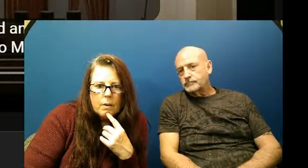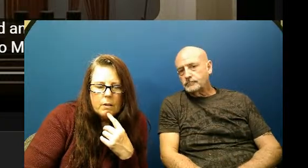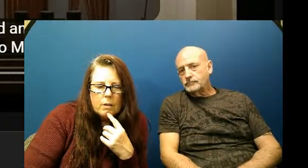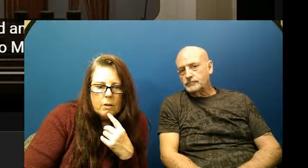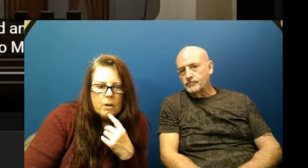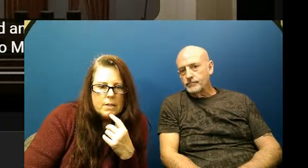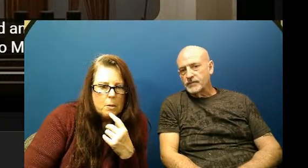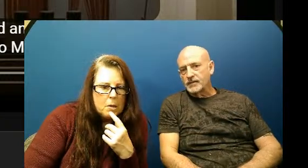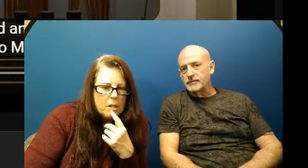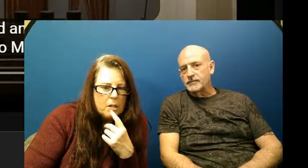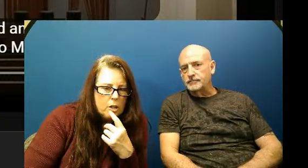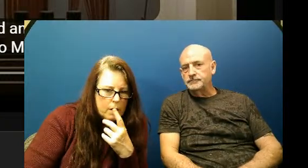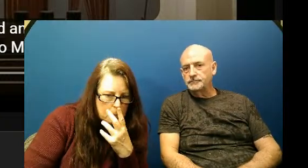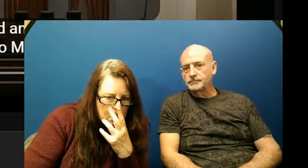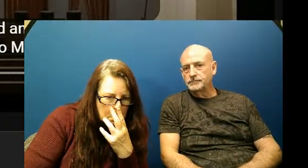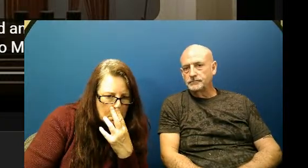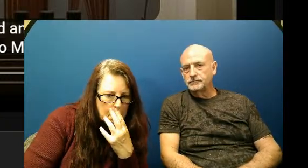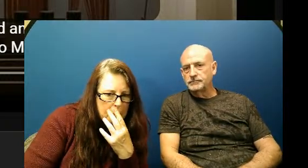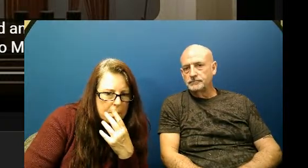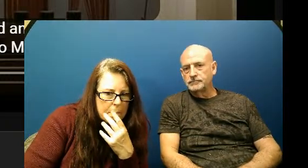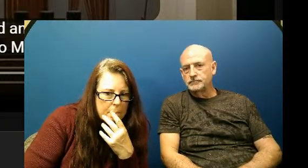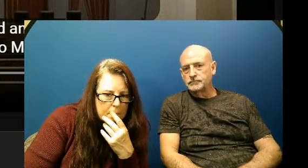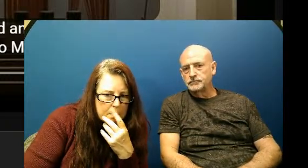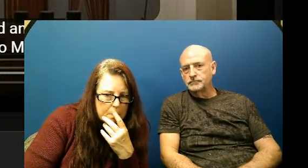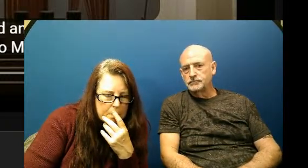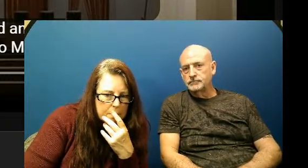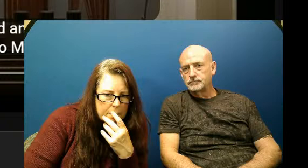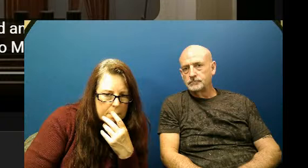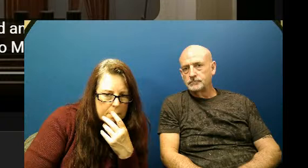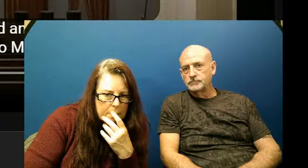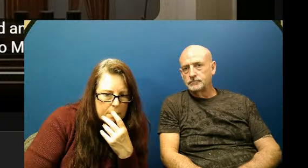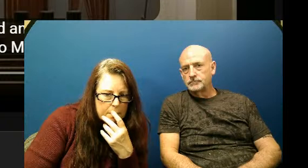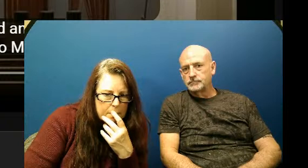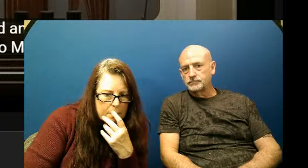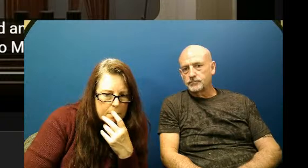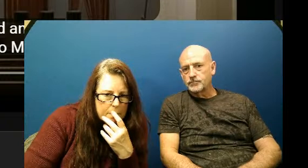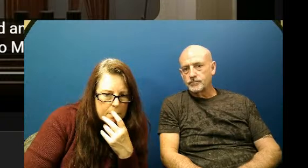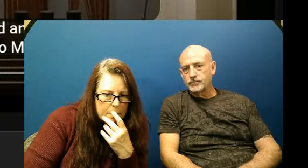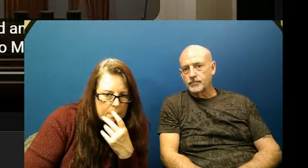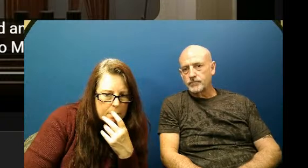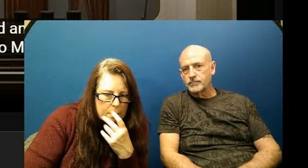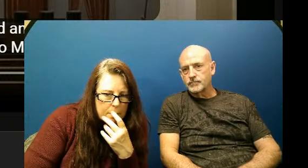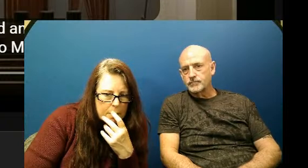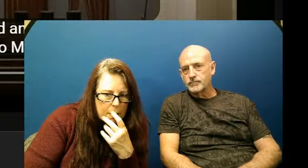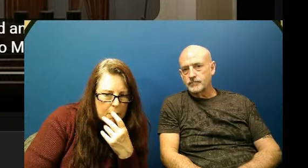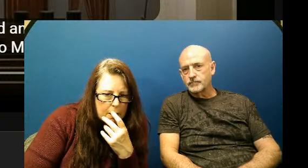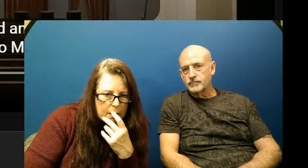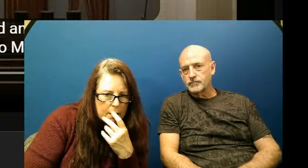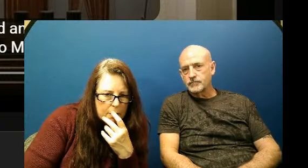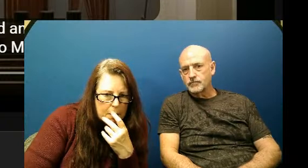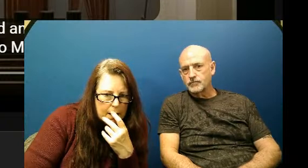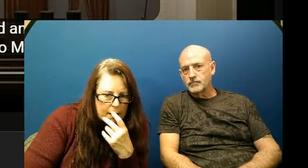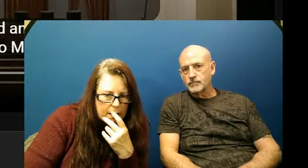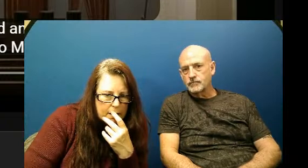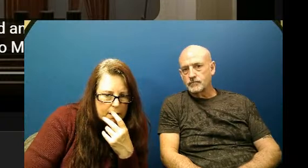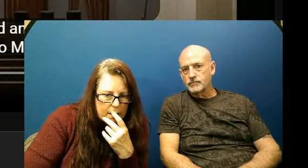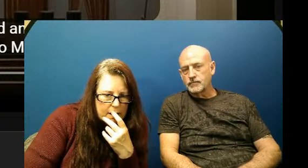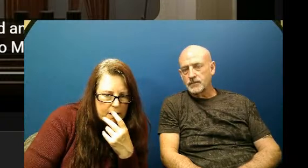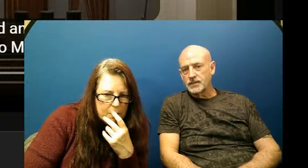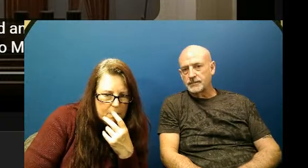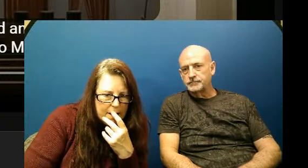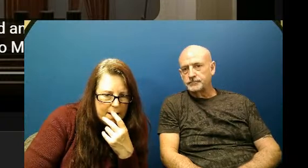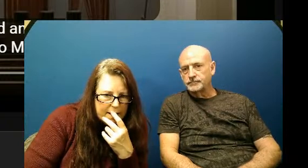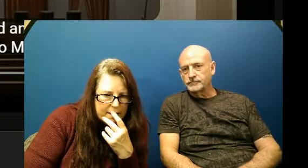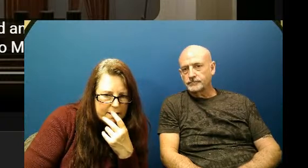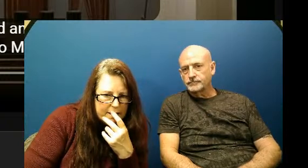You guys tell me, can you hear it? Oh man, it went back.